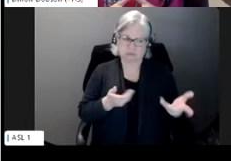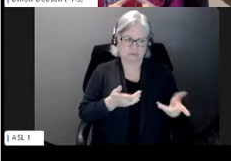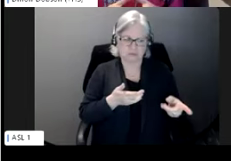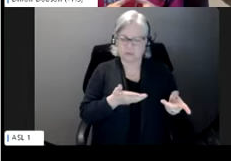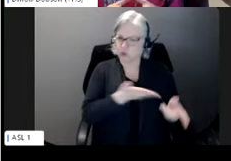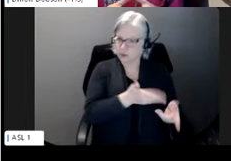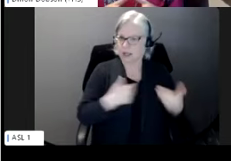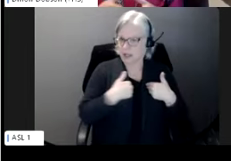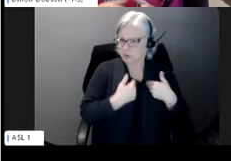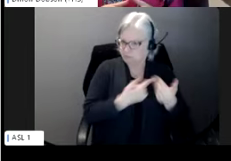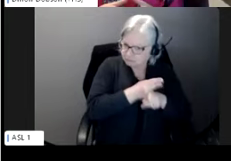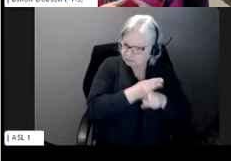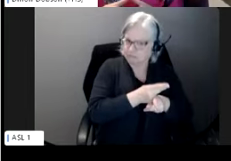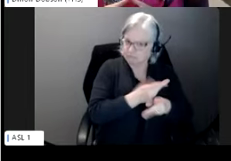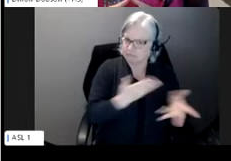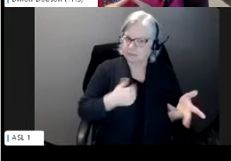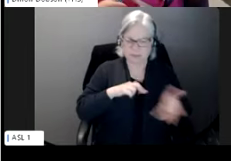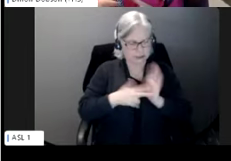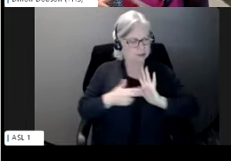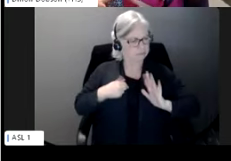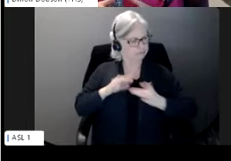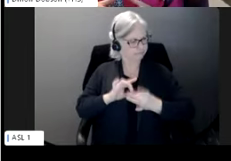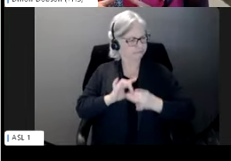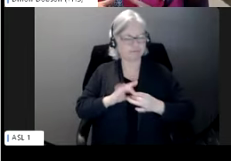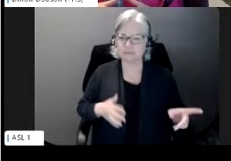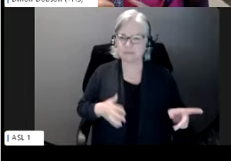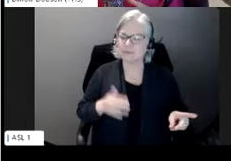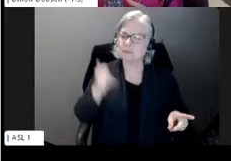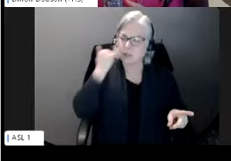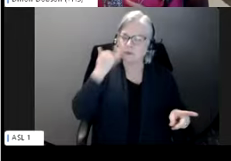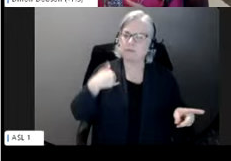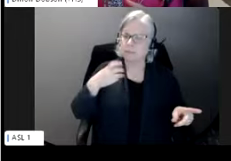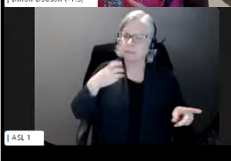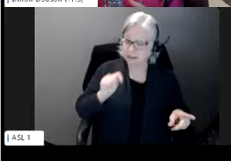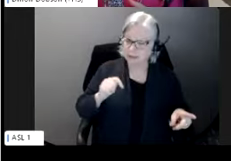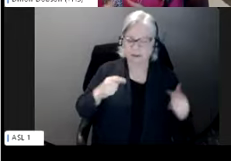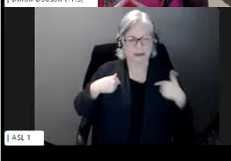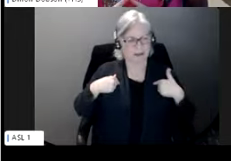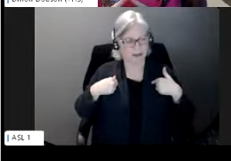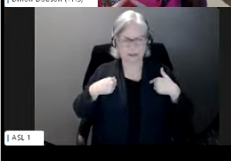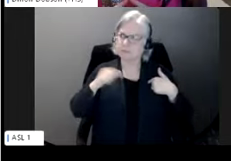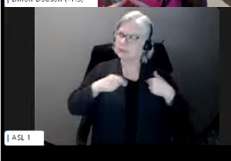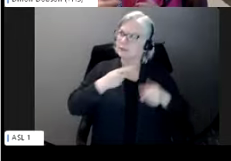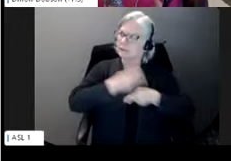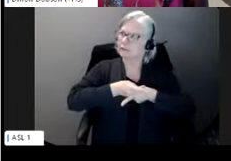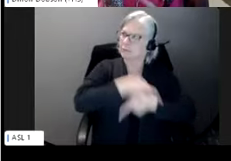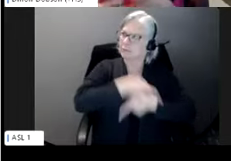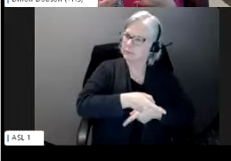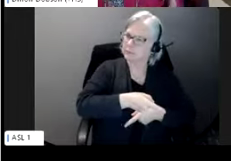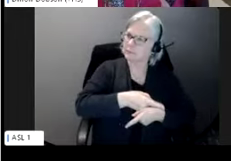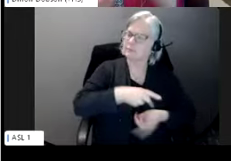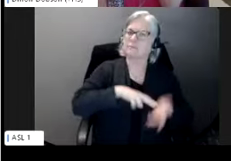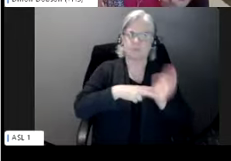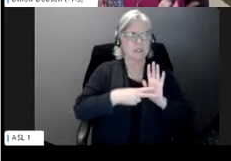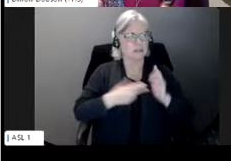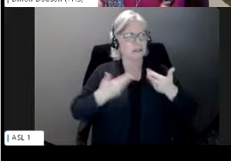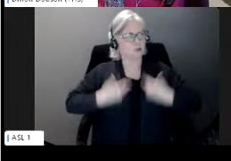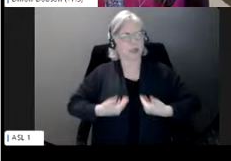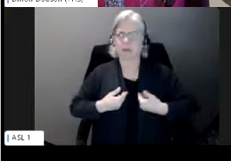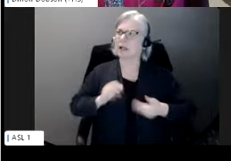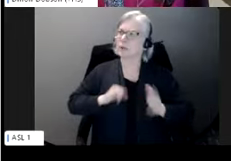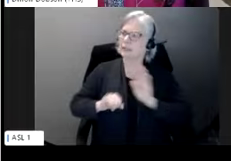so having a pet and being a caretaker to an animal can reinforce our identity and our agency